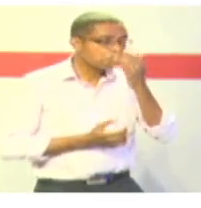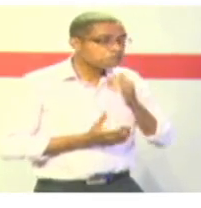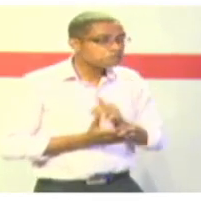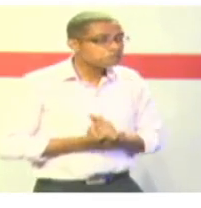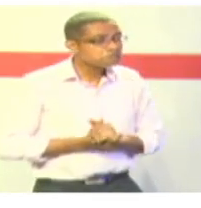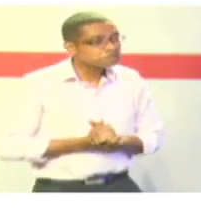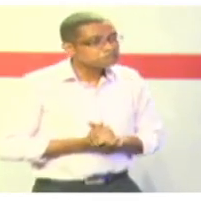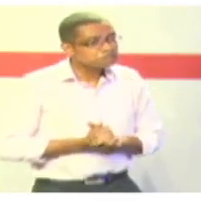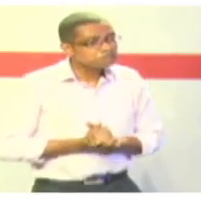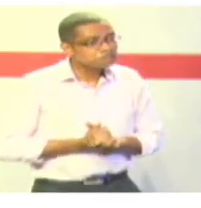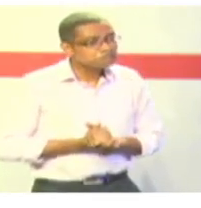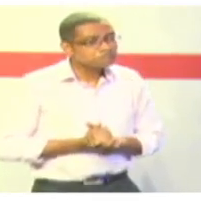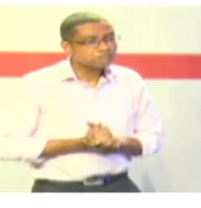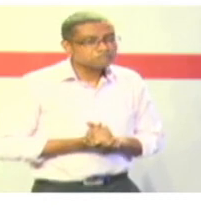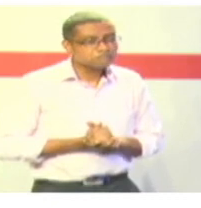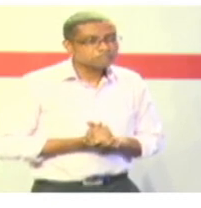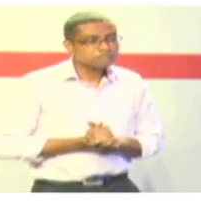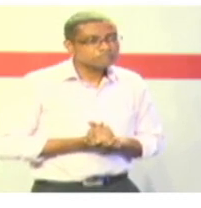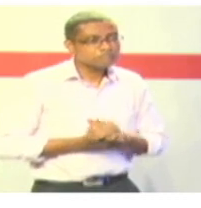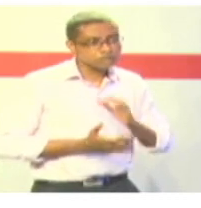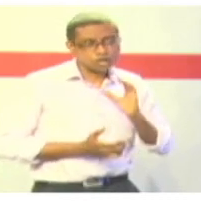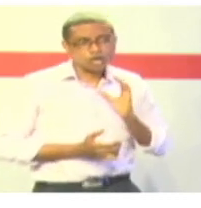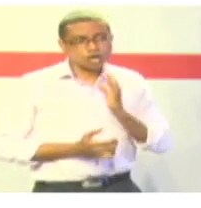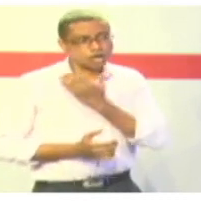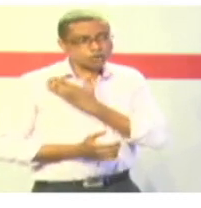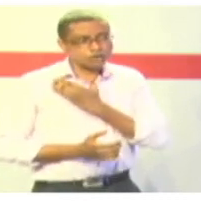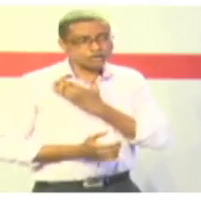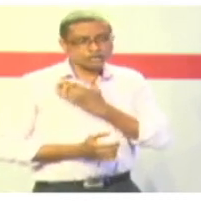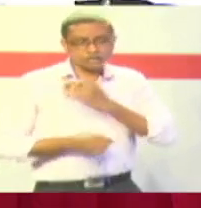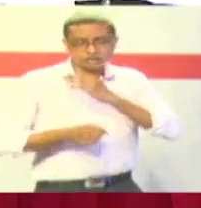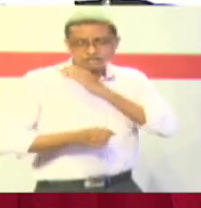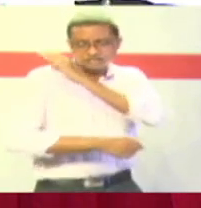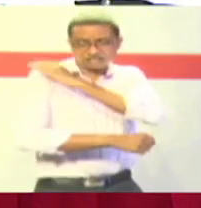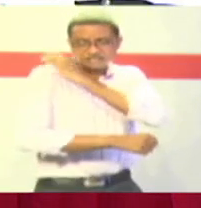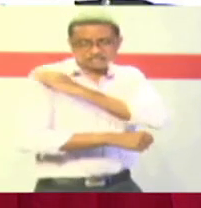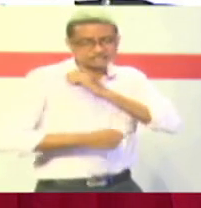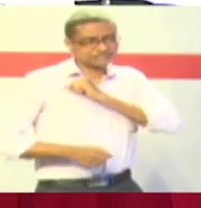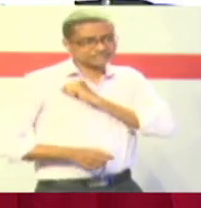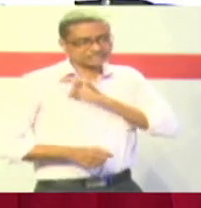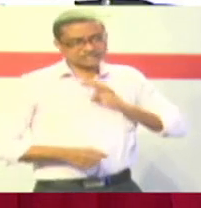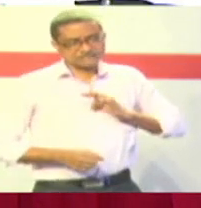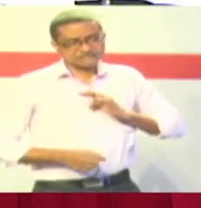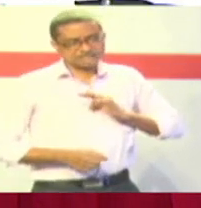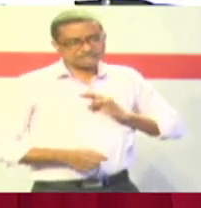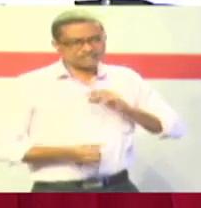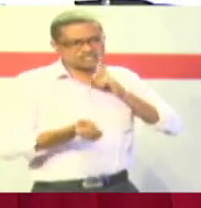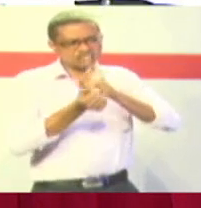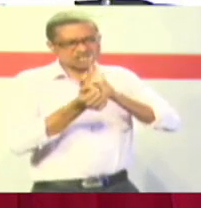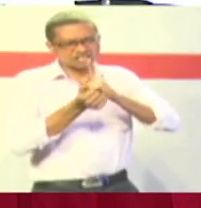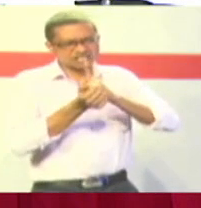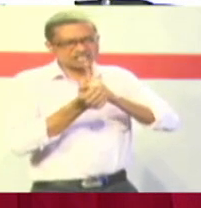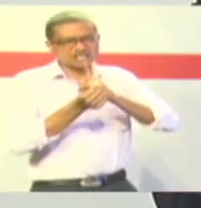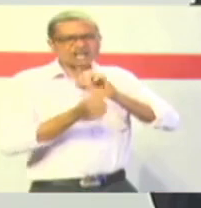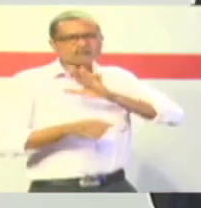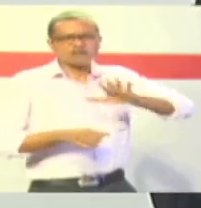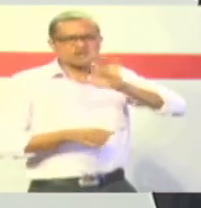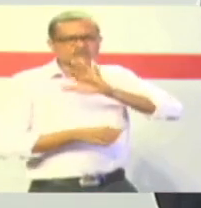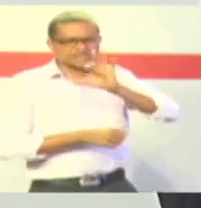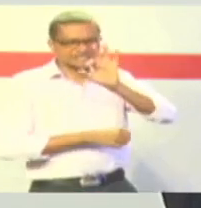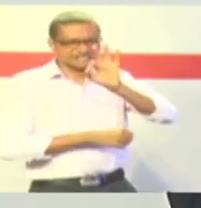Well, in terms of our clinical staff, our doctors in particular, at about